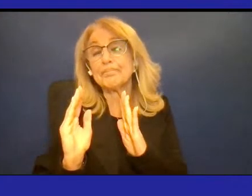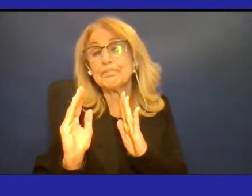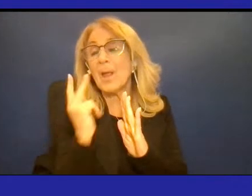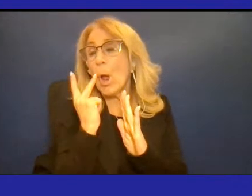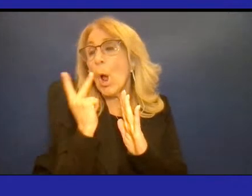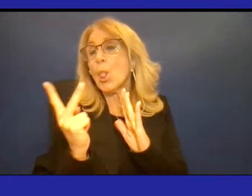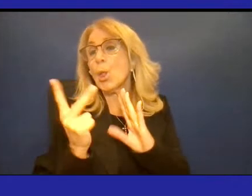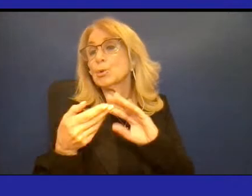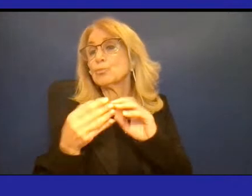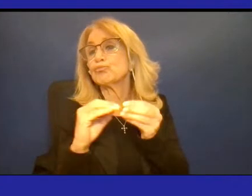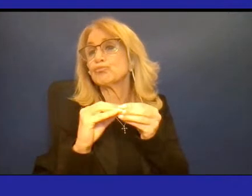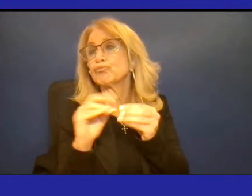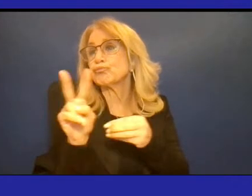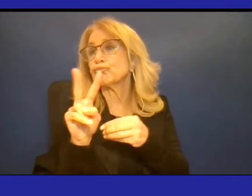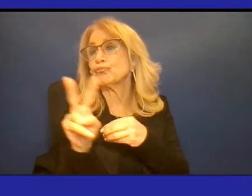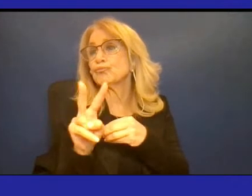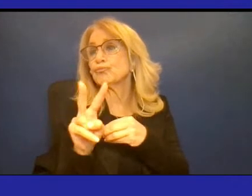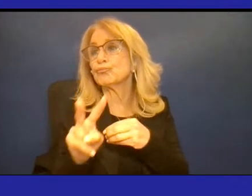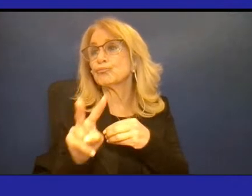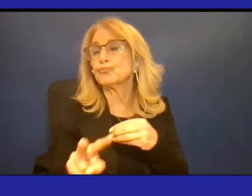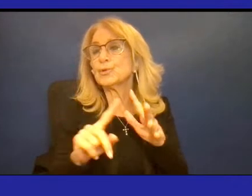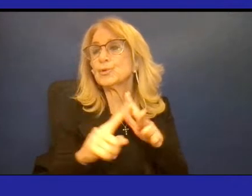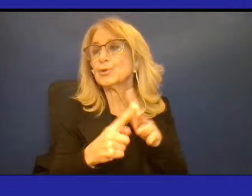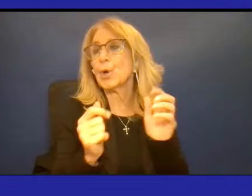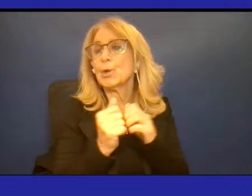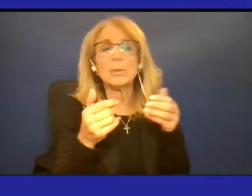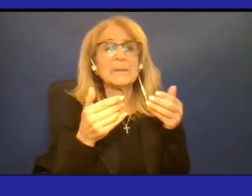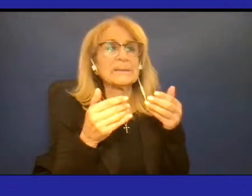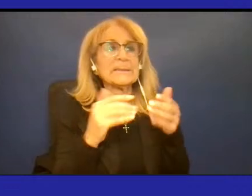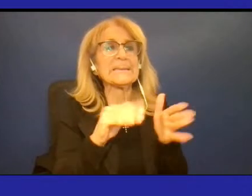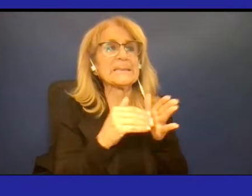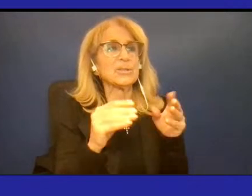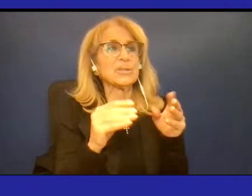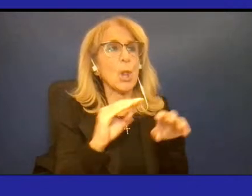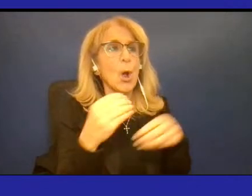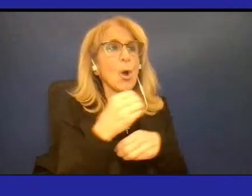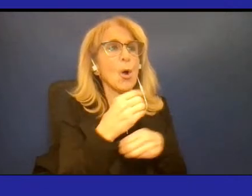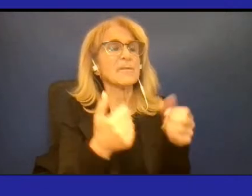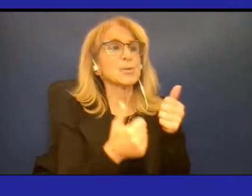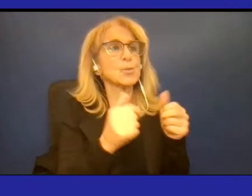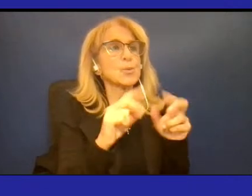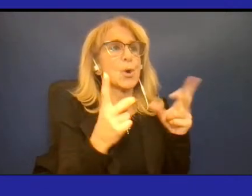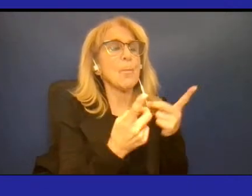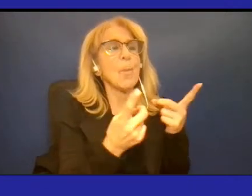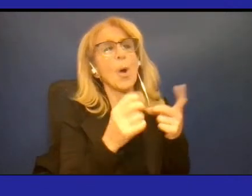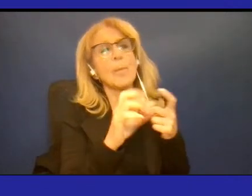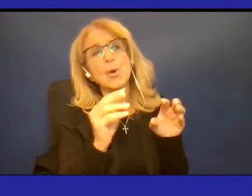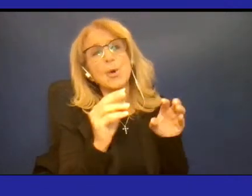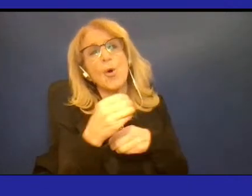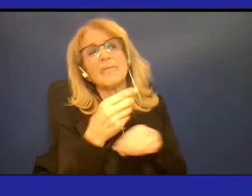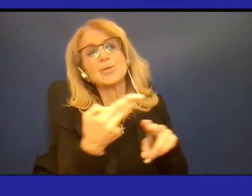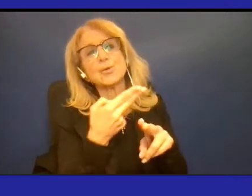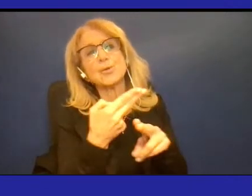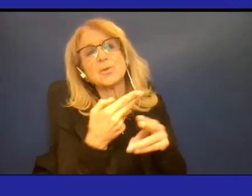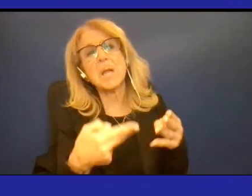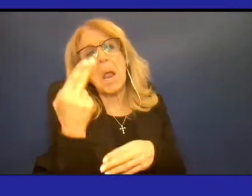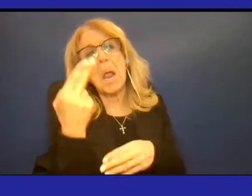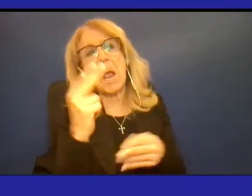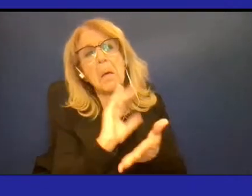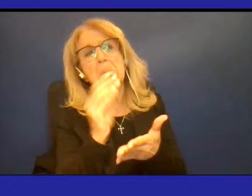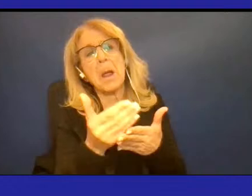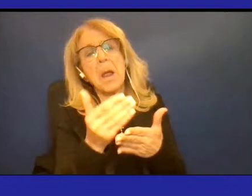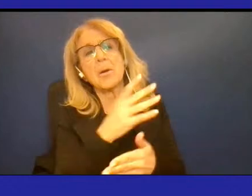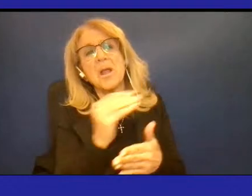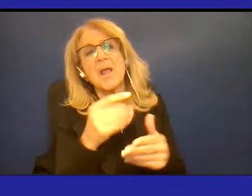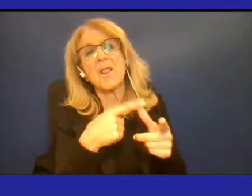you know, which starting with central office, which departments or offices are utilizing a high amount, and then we're going to go